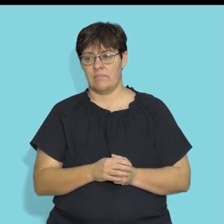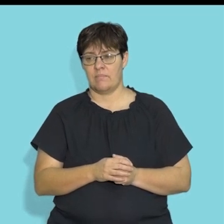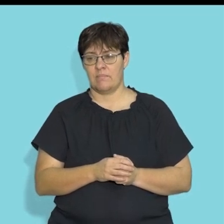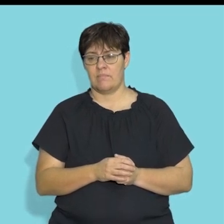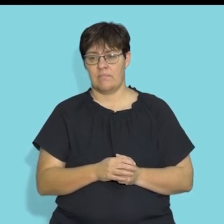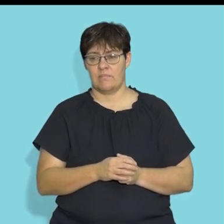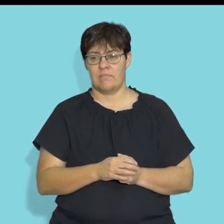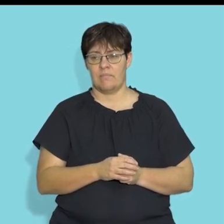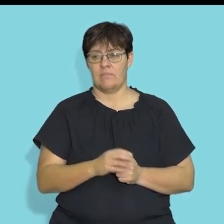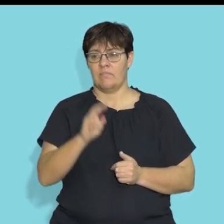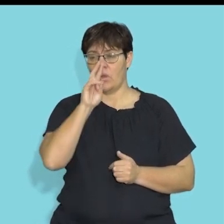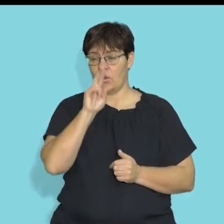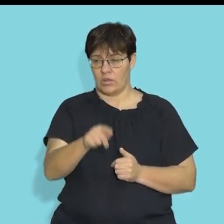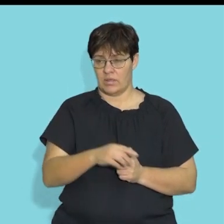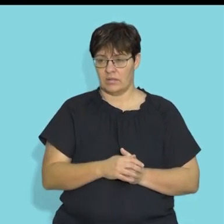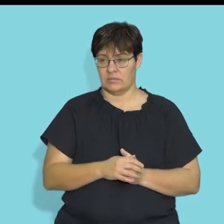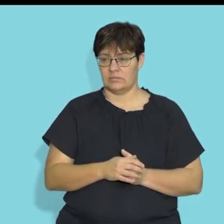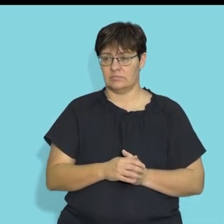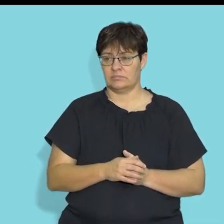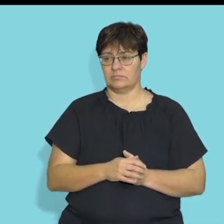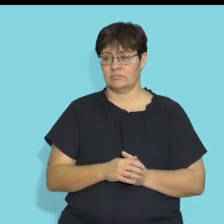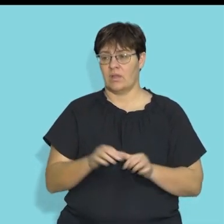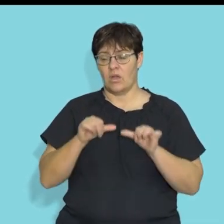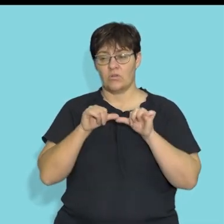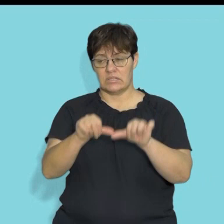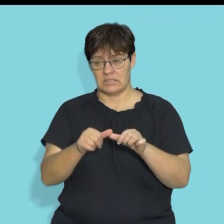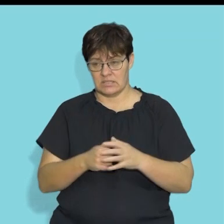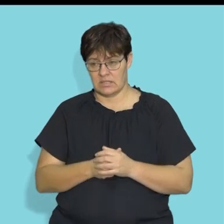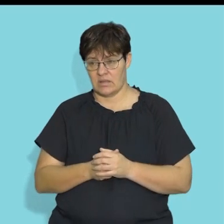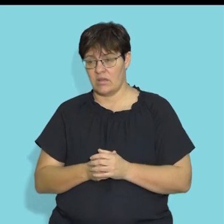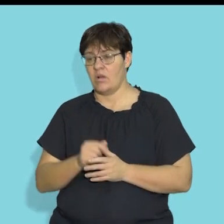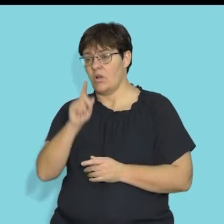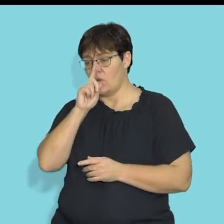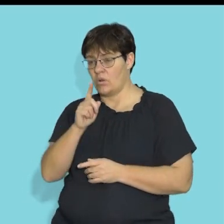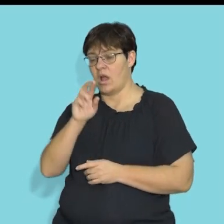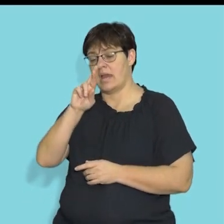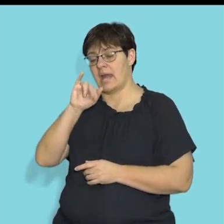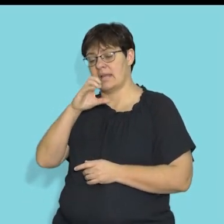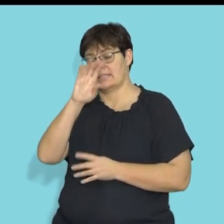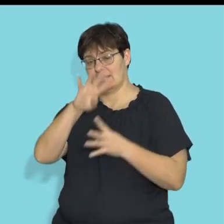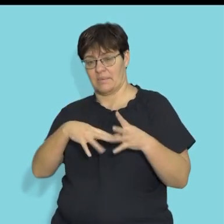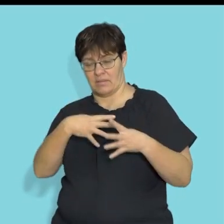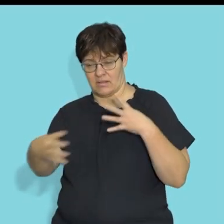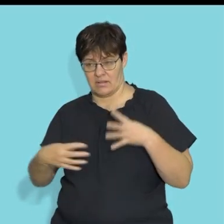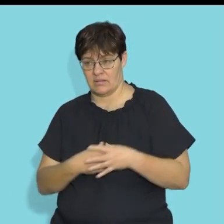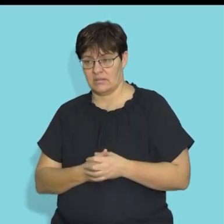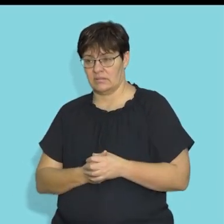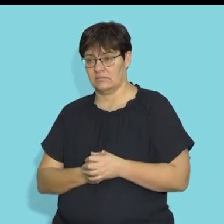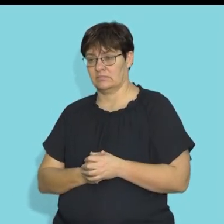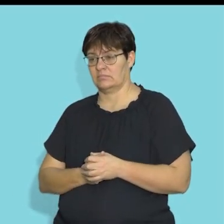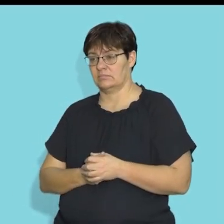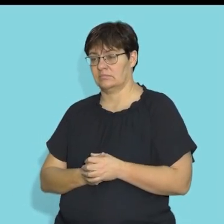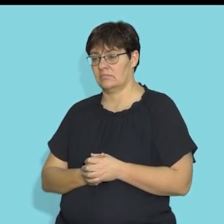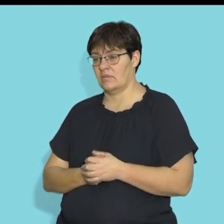Right. So if we look at the equilibrium constant and we look at our Rice table, we are now